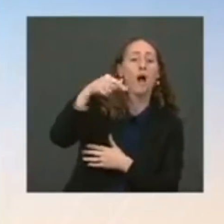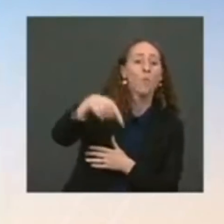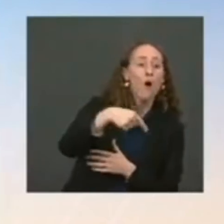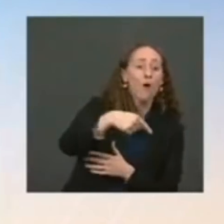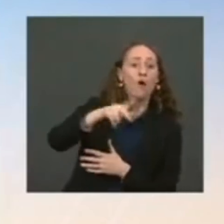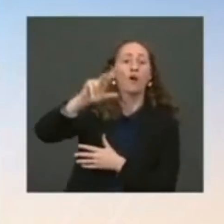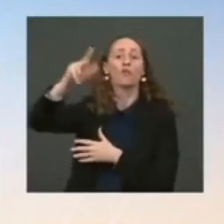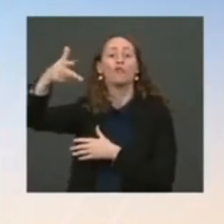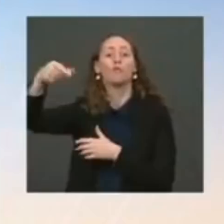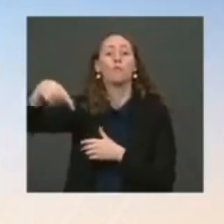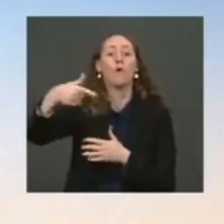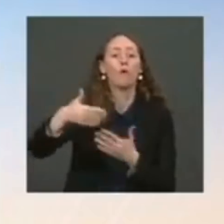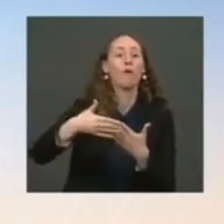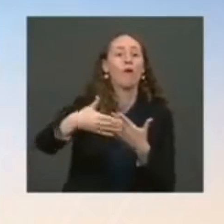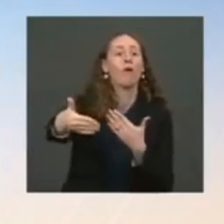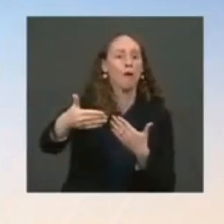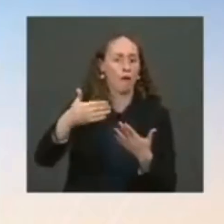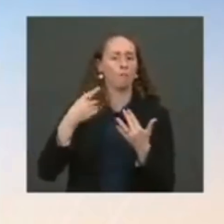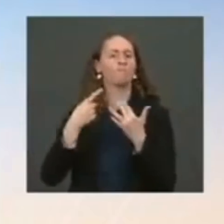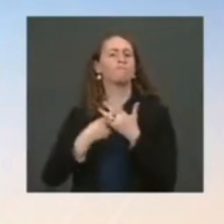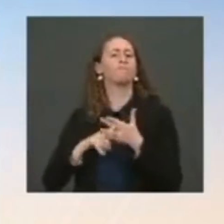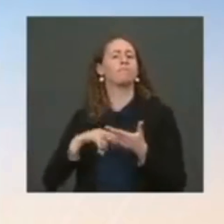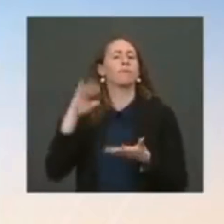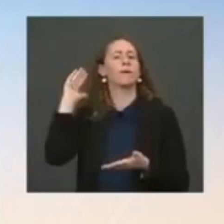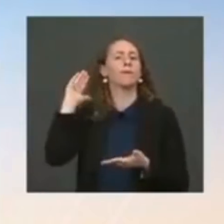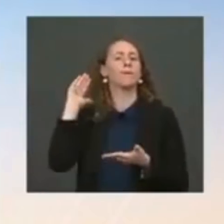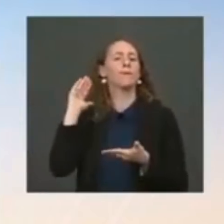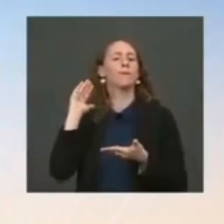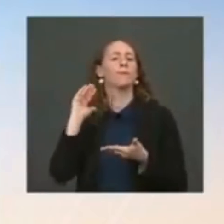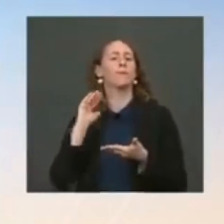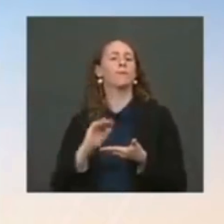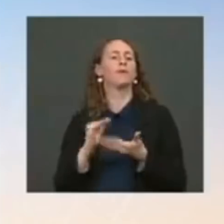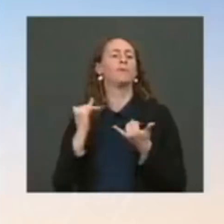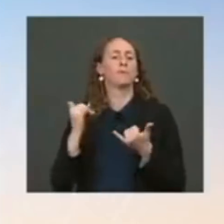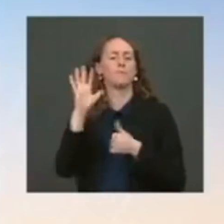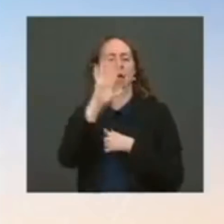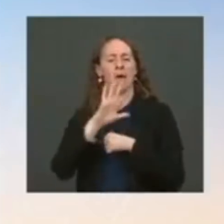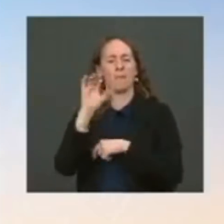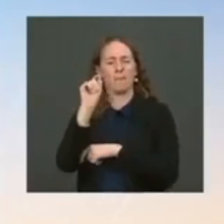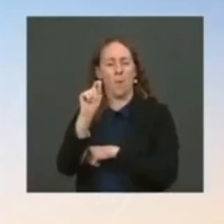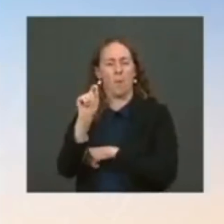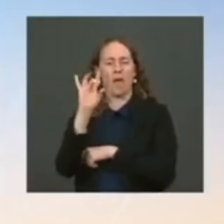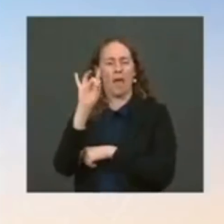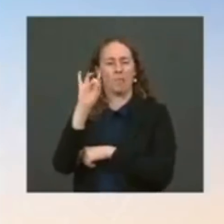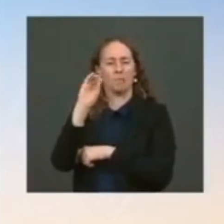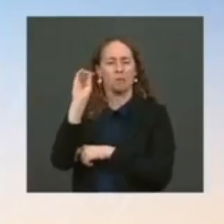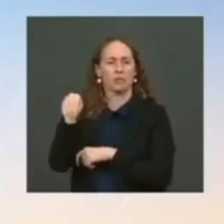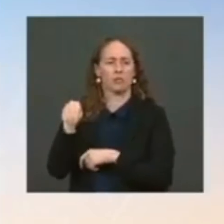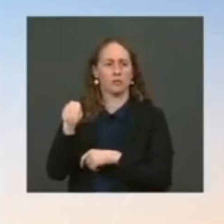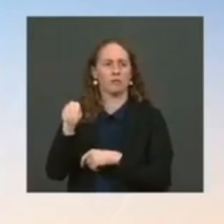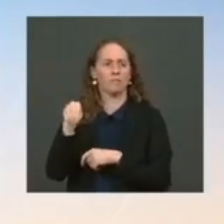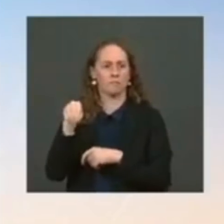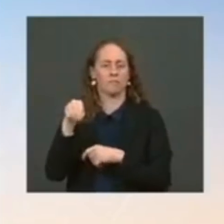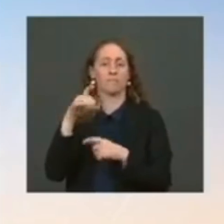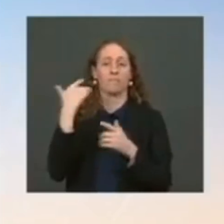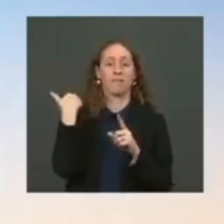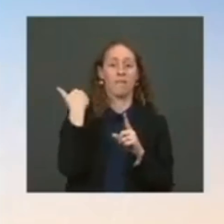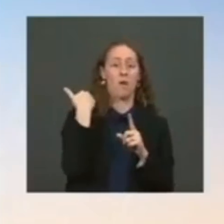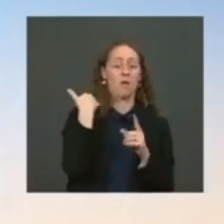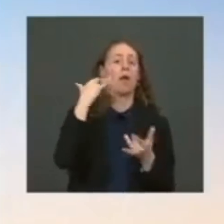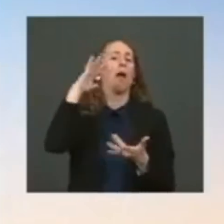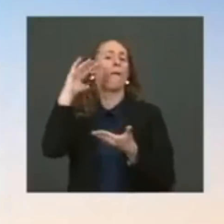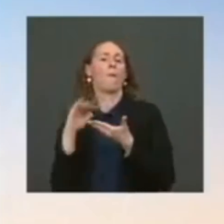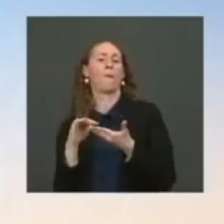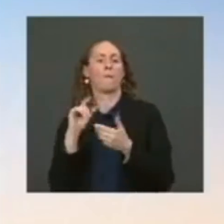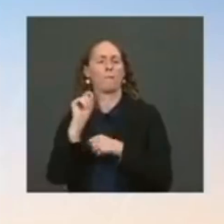give you more specific data points, it was around 0.8%, and then it went down to 0.4%, hence 50%. So we think